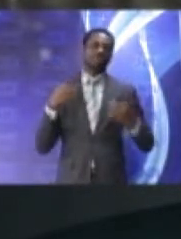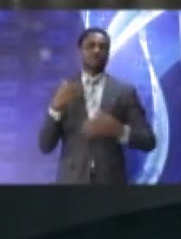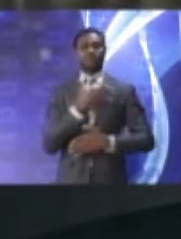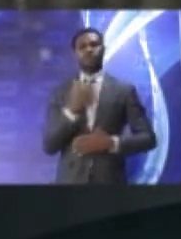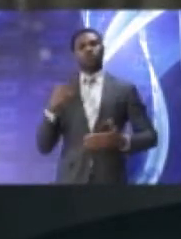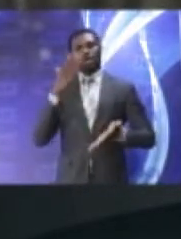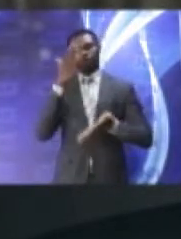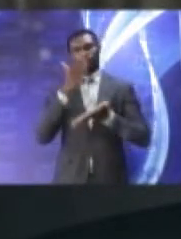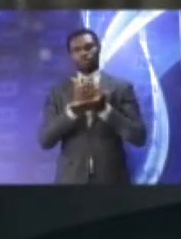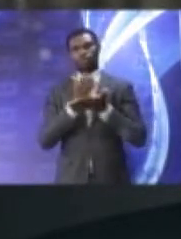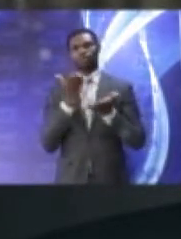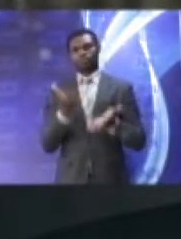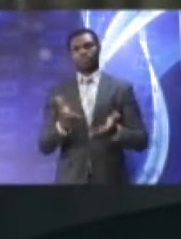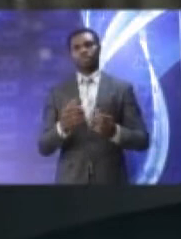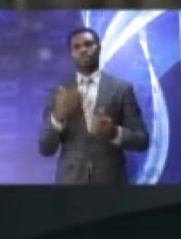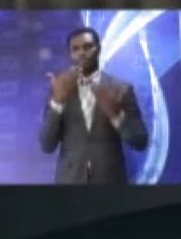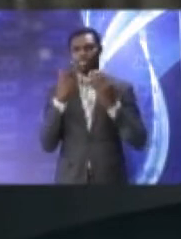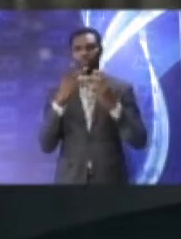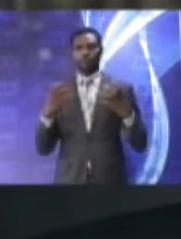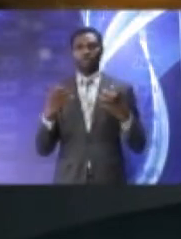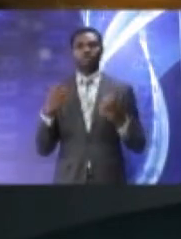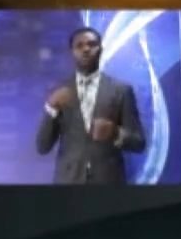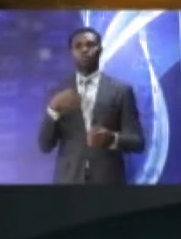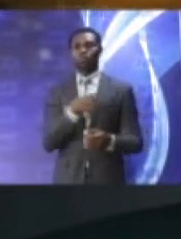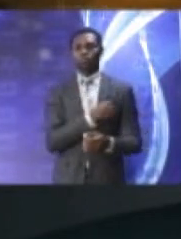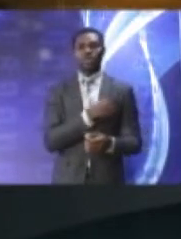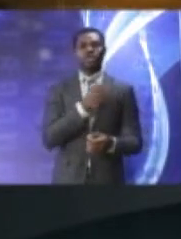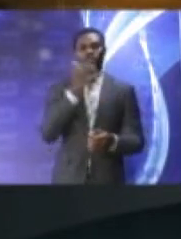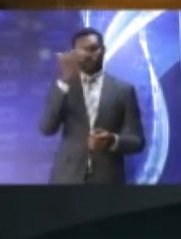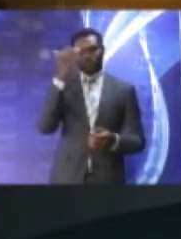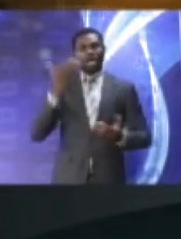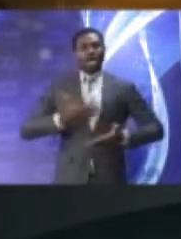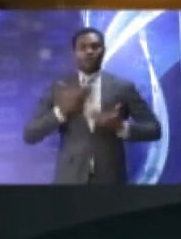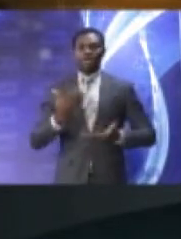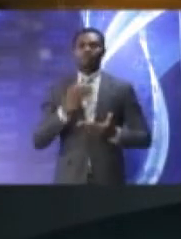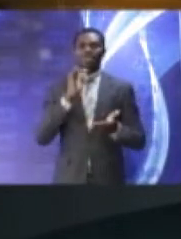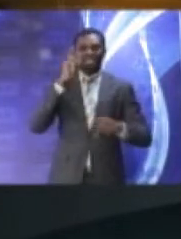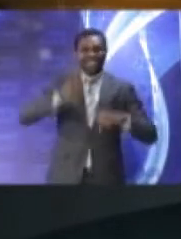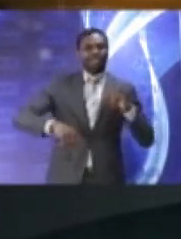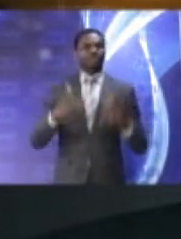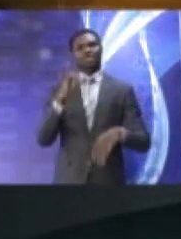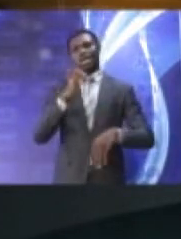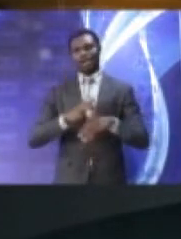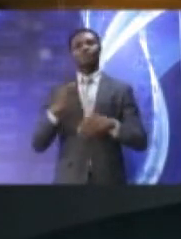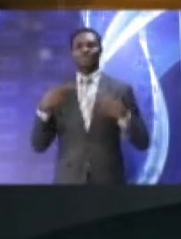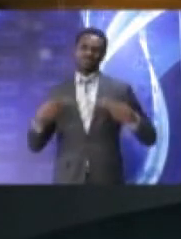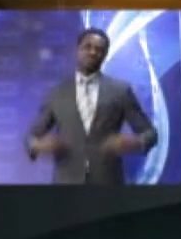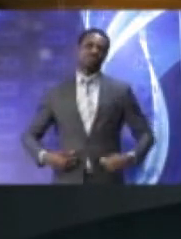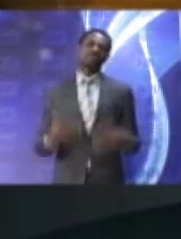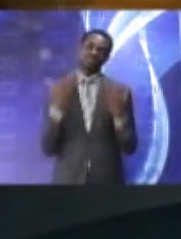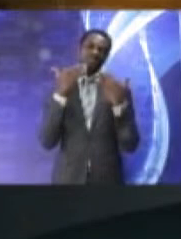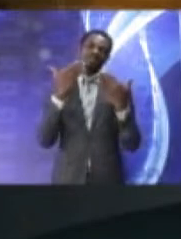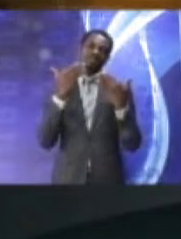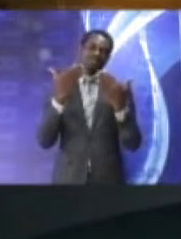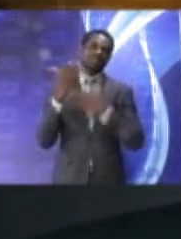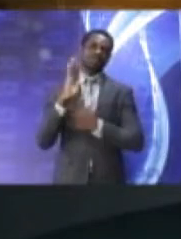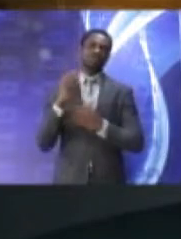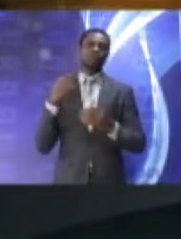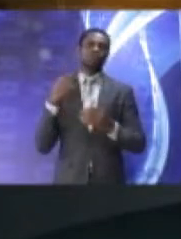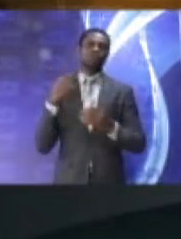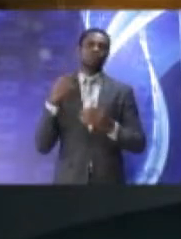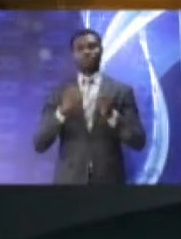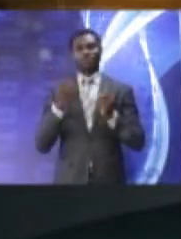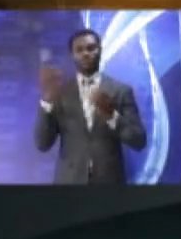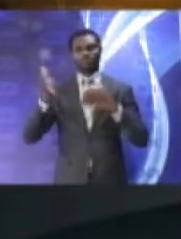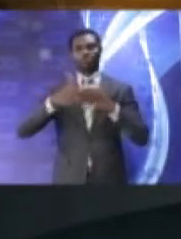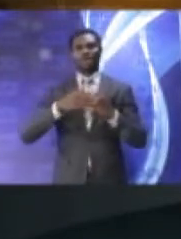you very much. The good thing is that it's not transmissible to humans, but all the best with the work. Let's go on a break. We'll be back shortly. Stay